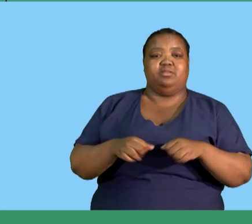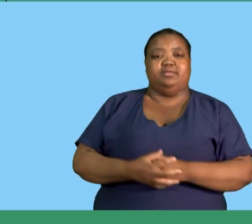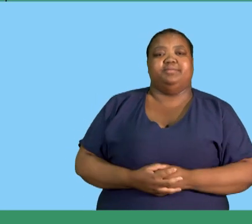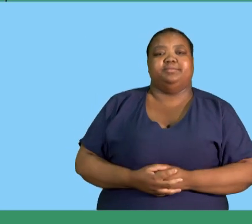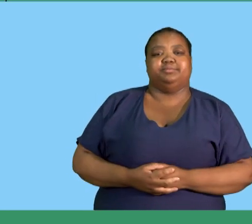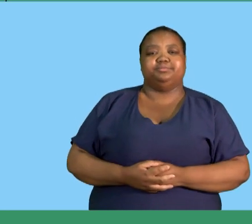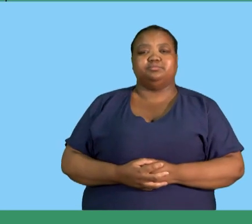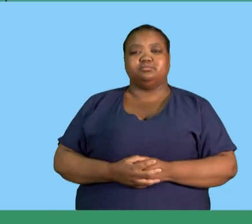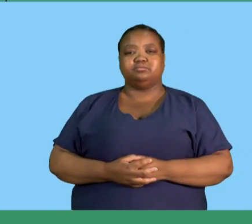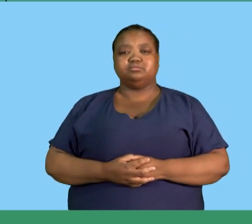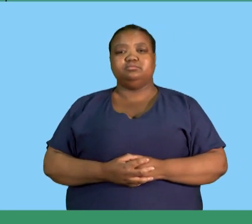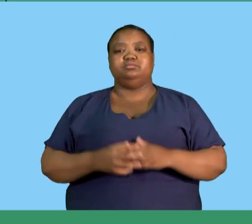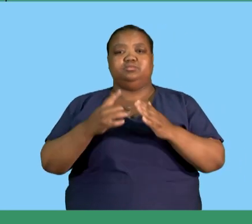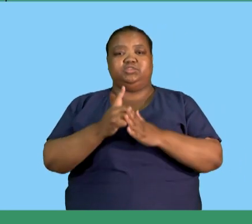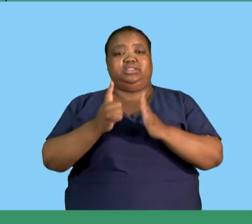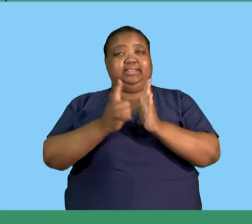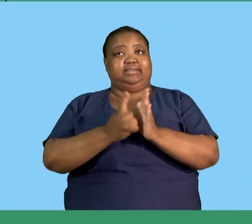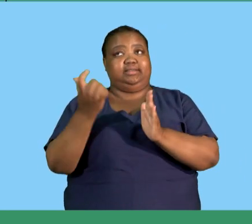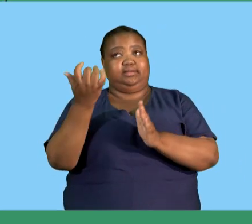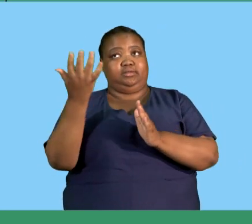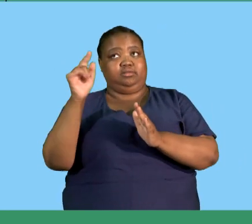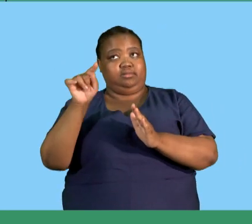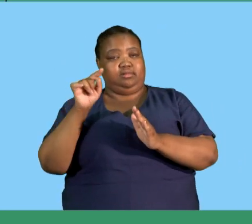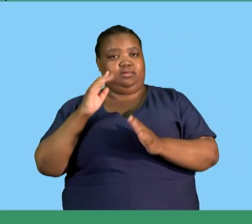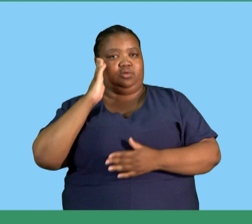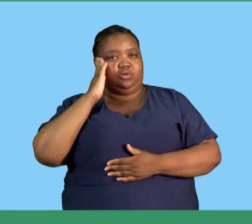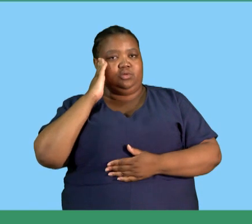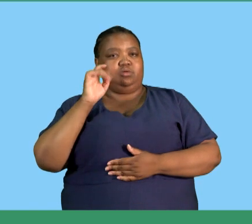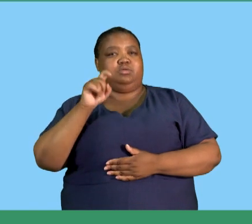that budget for high legal establishment cost.